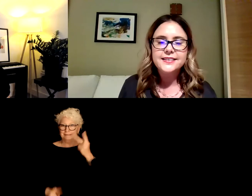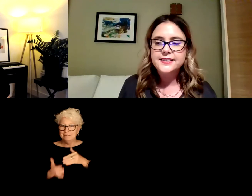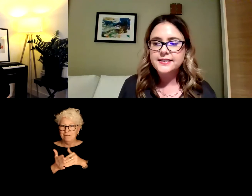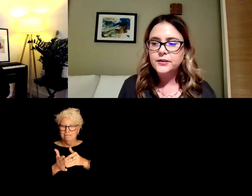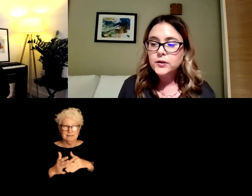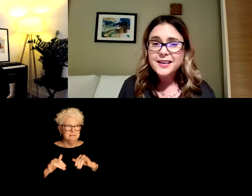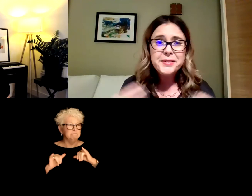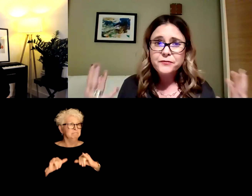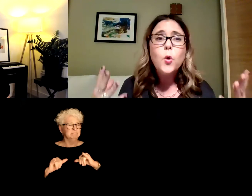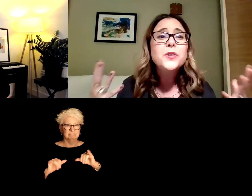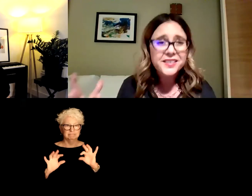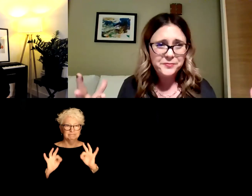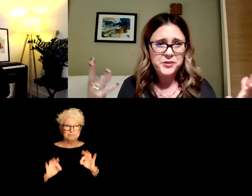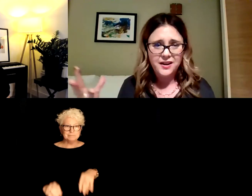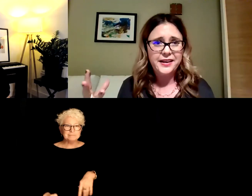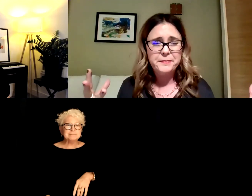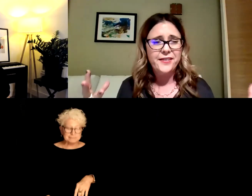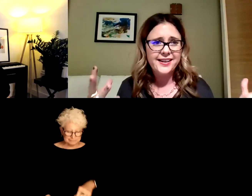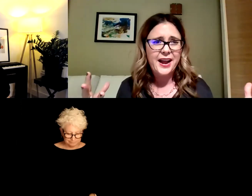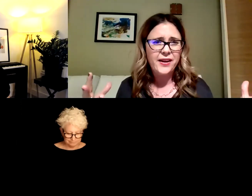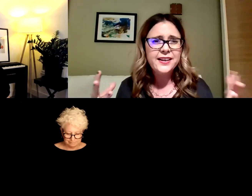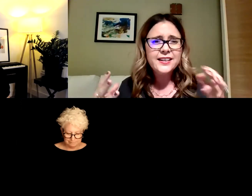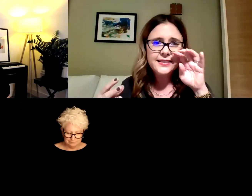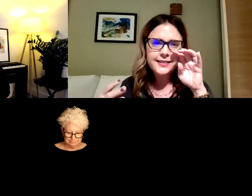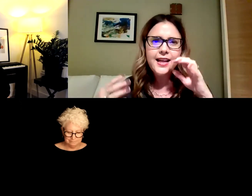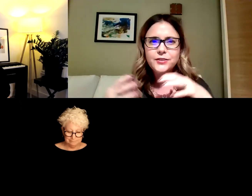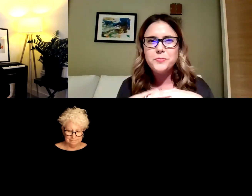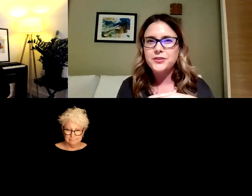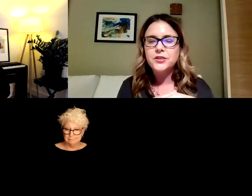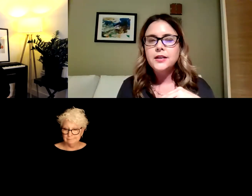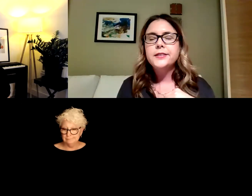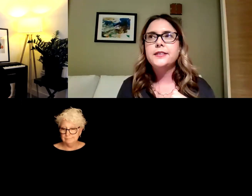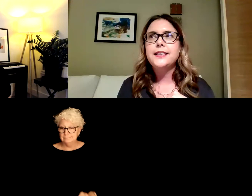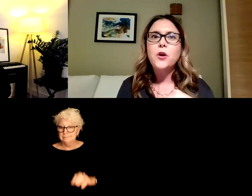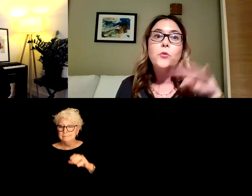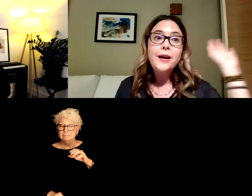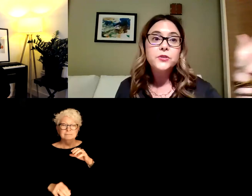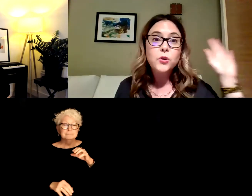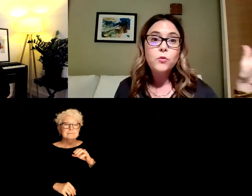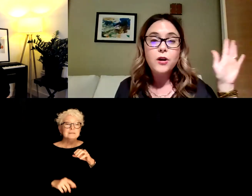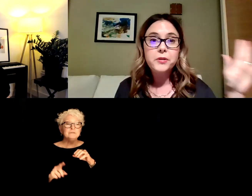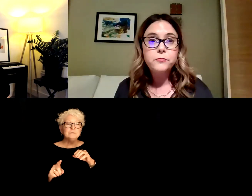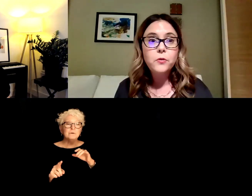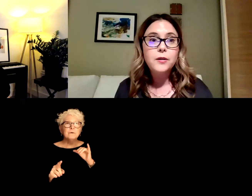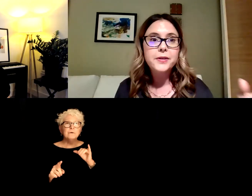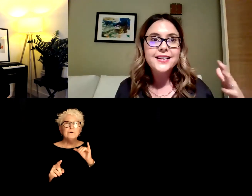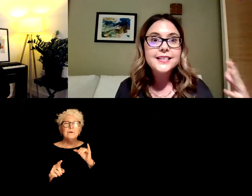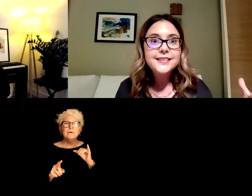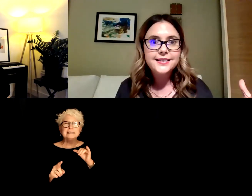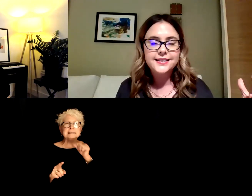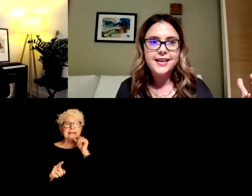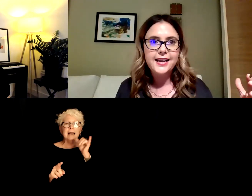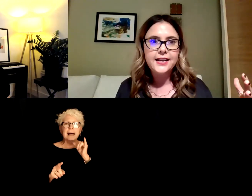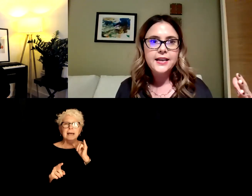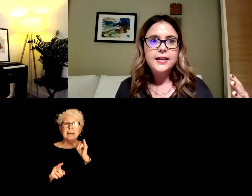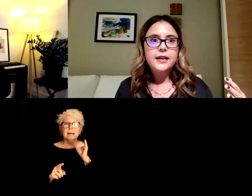it less as a critic. I mean, of course we're talking about it now. It's not so much to say, oh, that was so wrong before, but it is